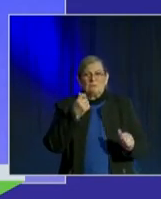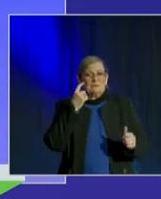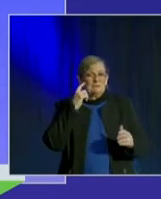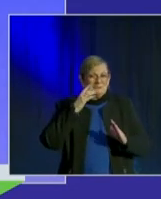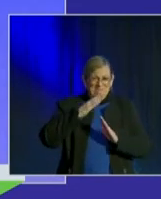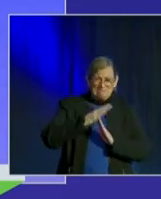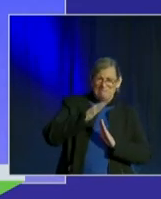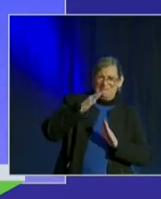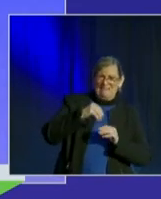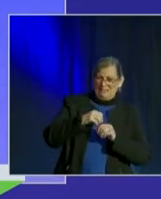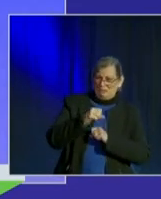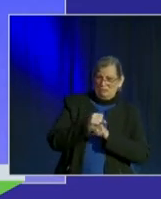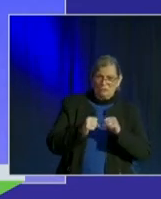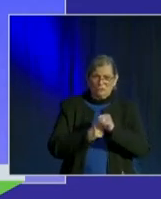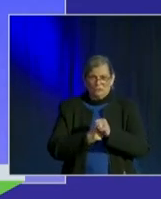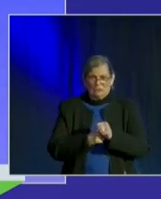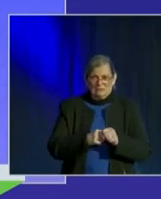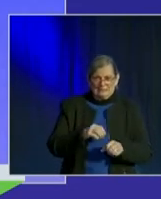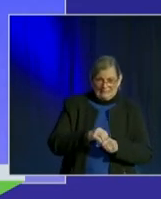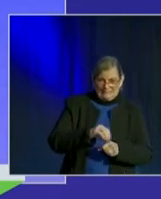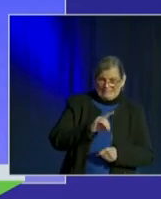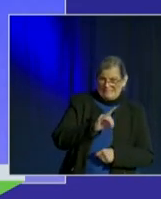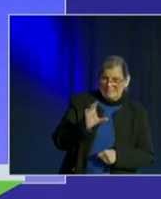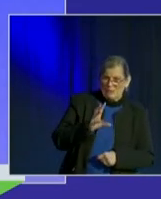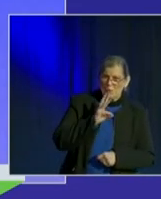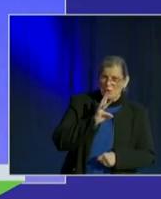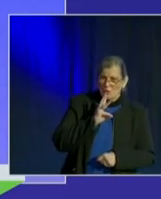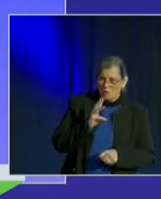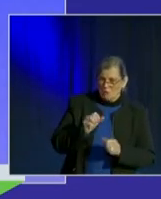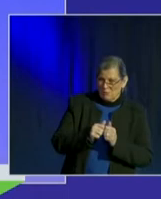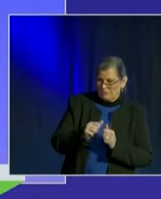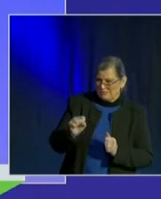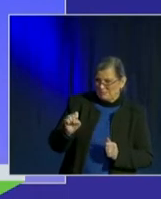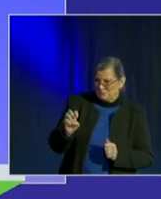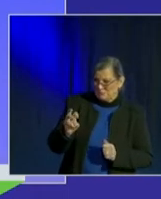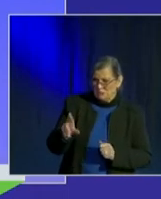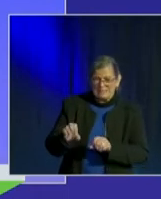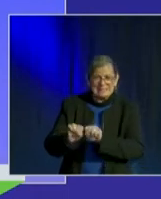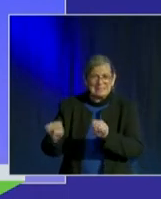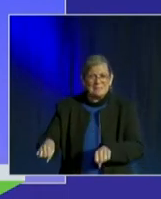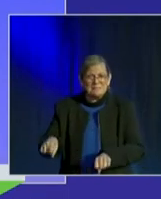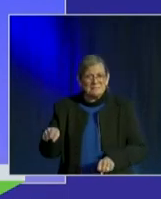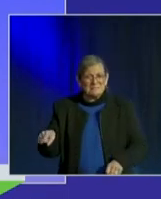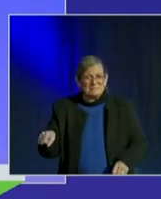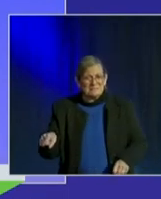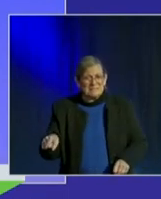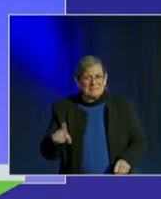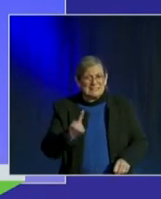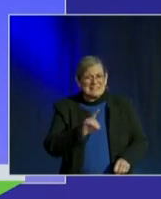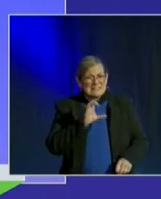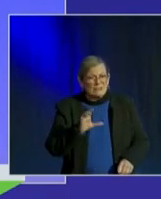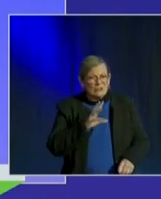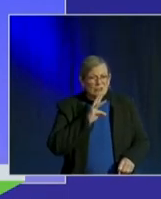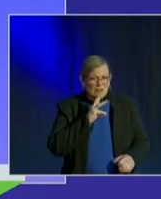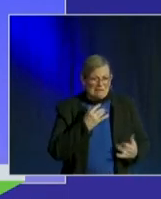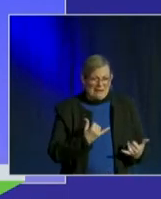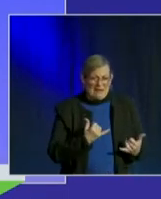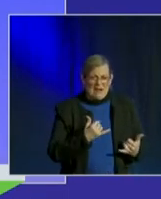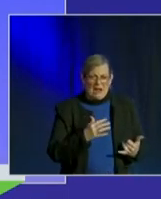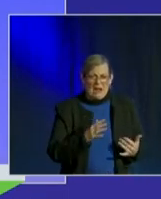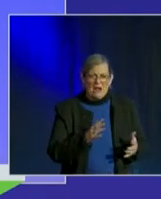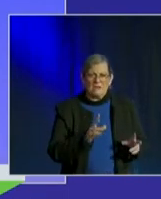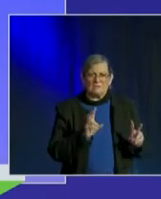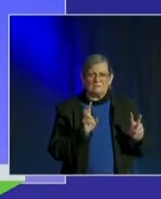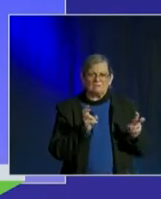infrastructures as it relates to DC Water in our sewer system. And DC Water is currently doing a tunneling project that